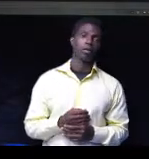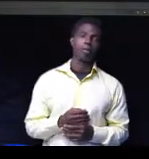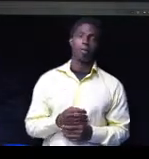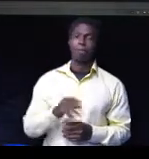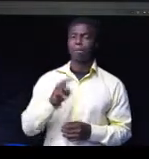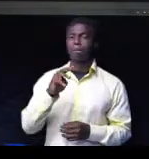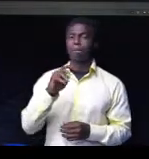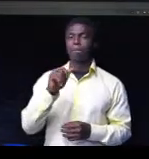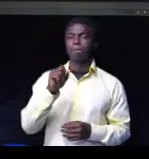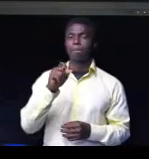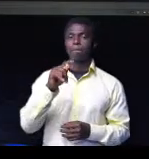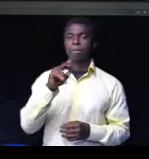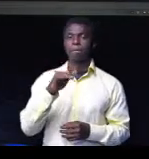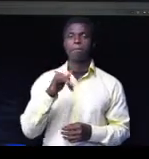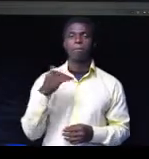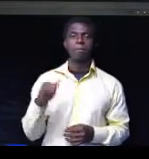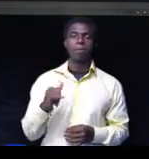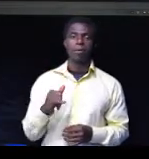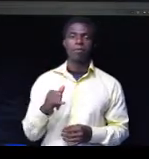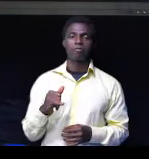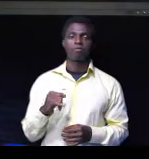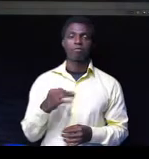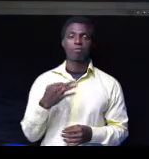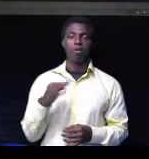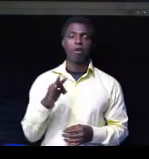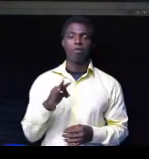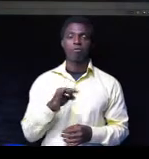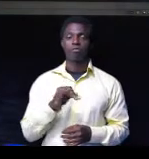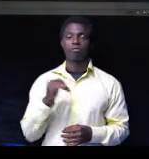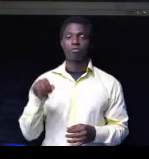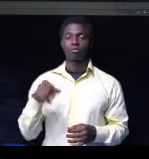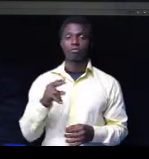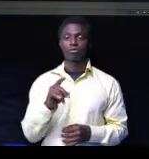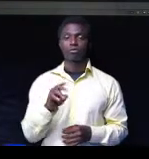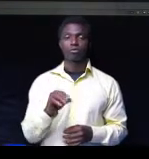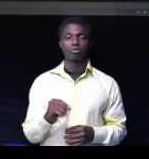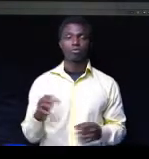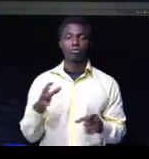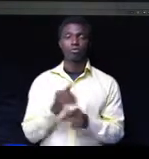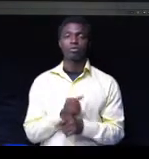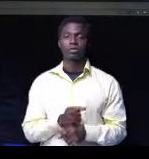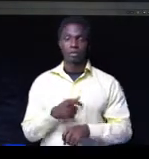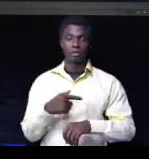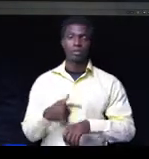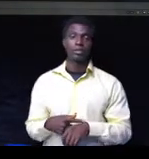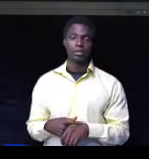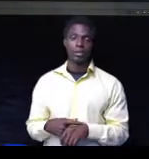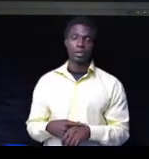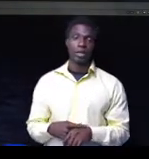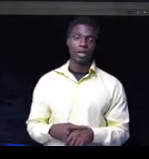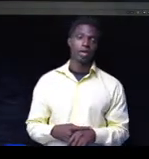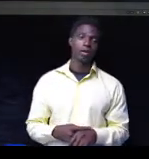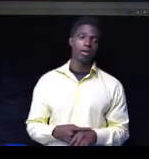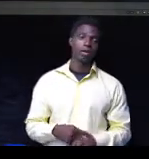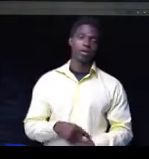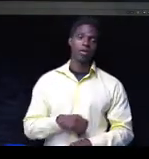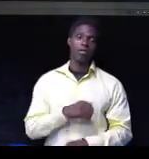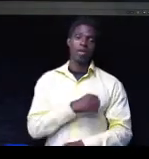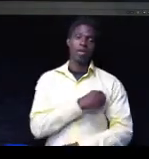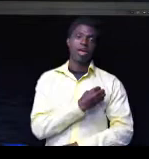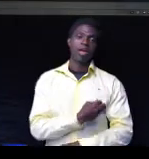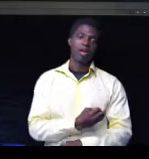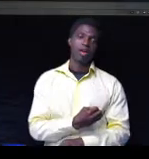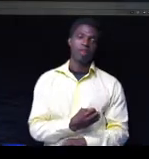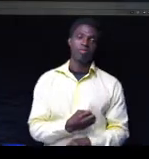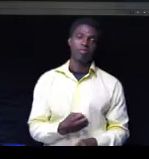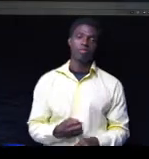Mastery of judo techniques takes considerable time, effort. If you want to master judo, it takes